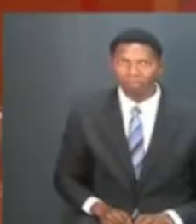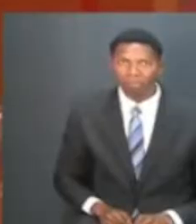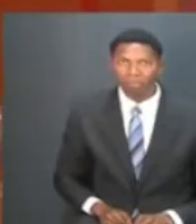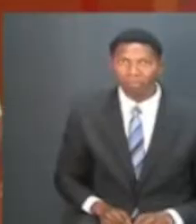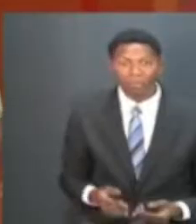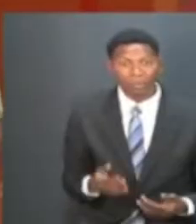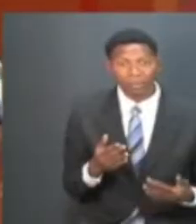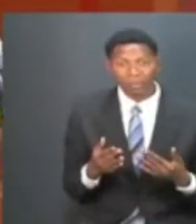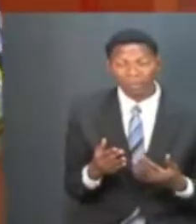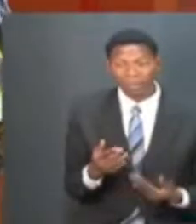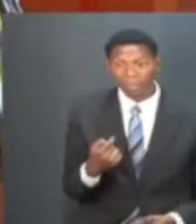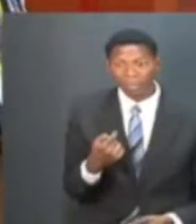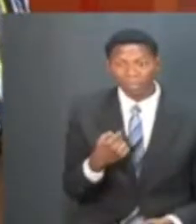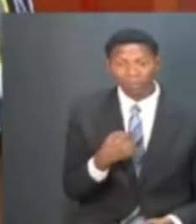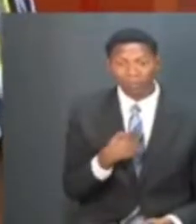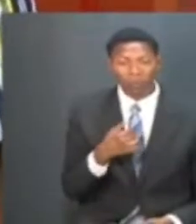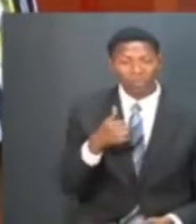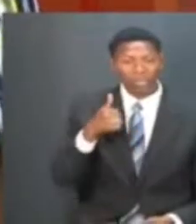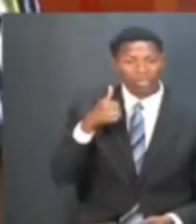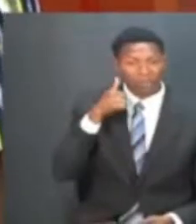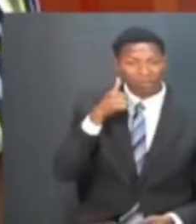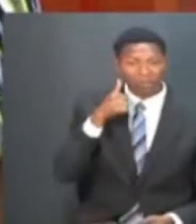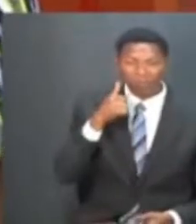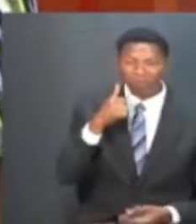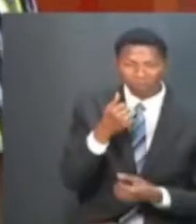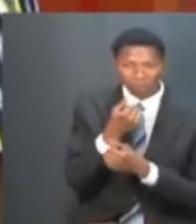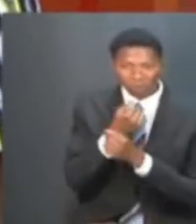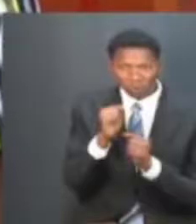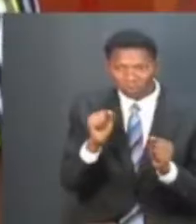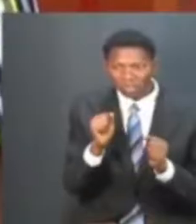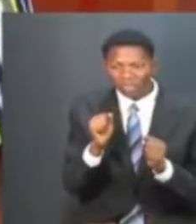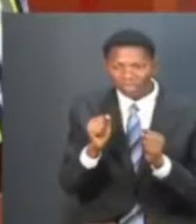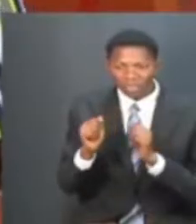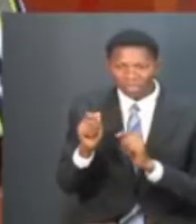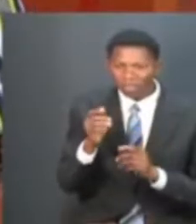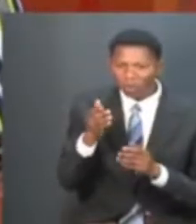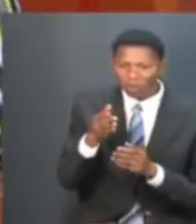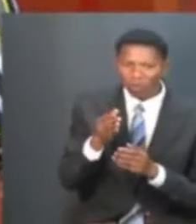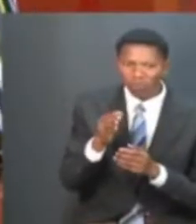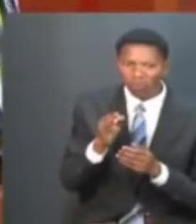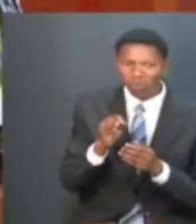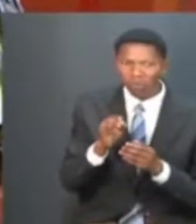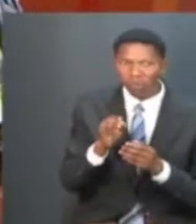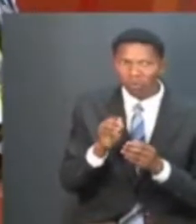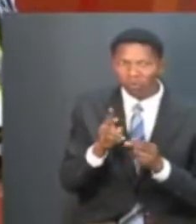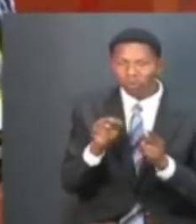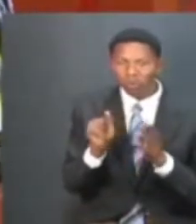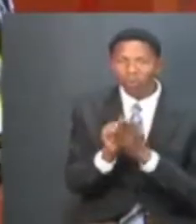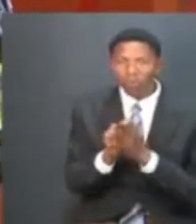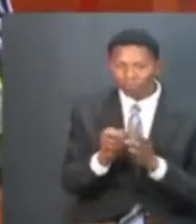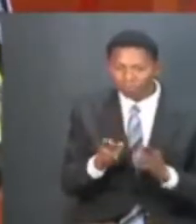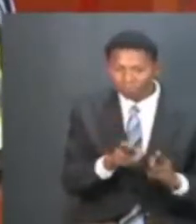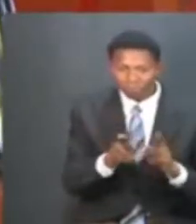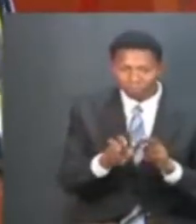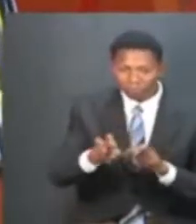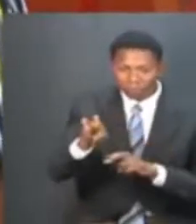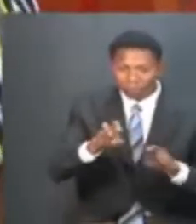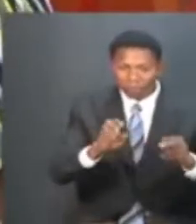the stumps that needs to be removed so that the path can be so safe for